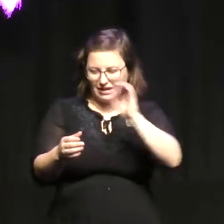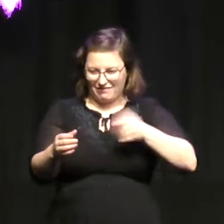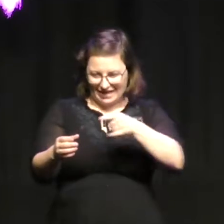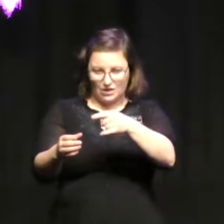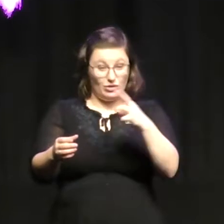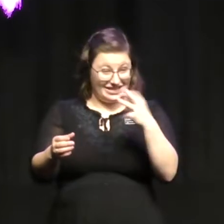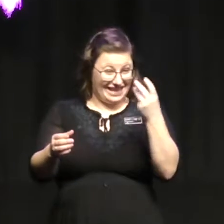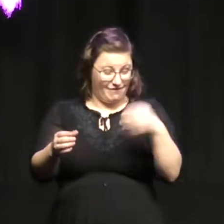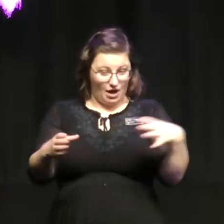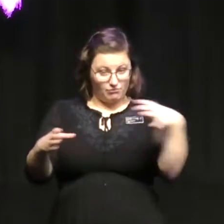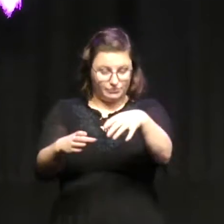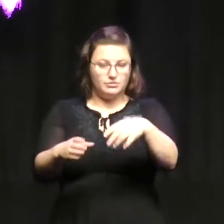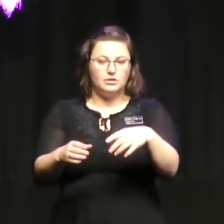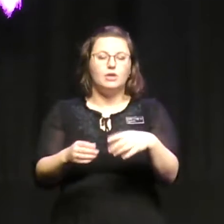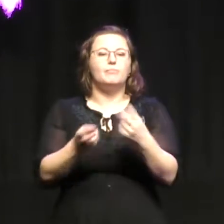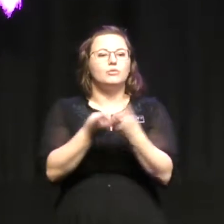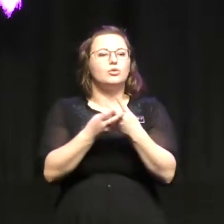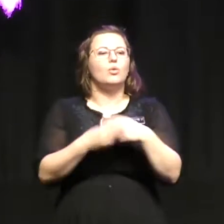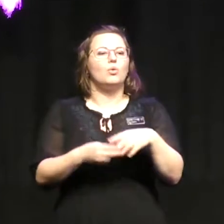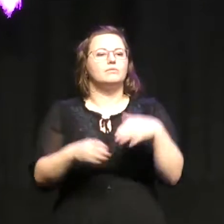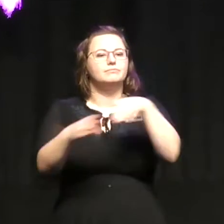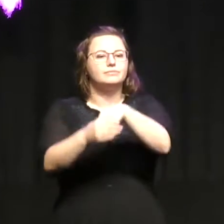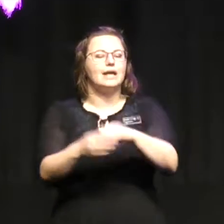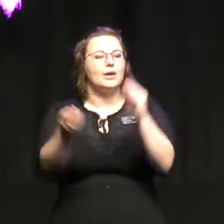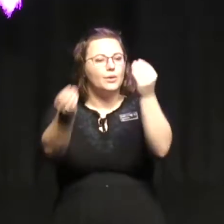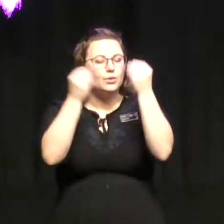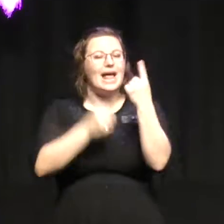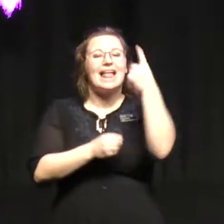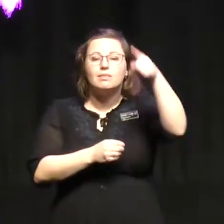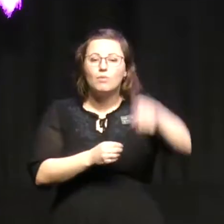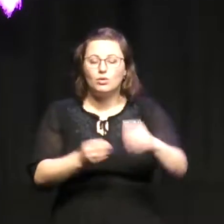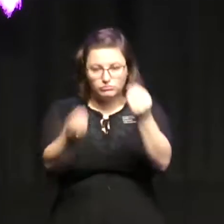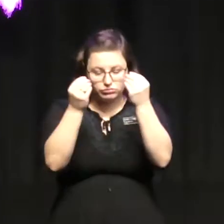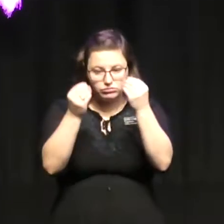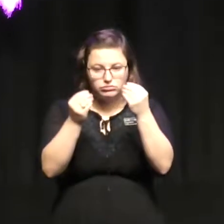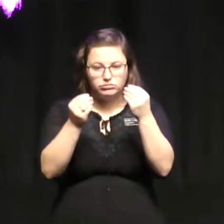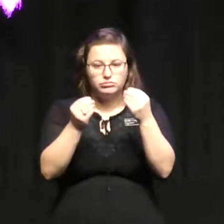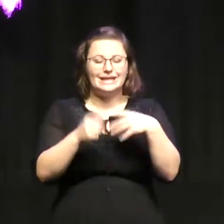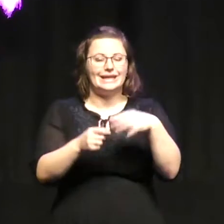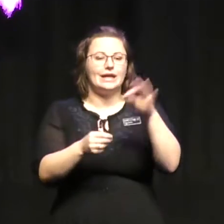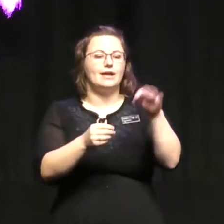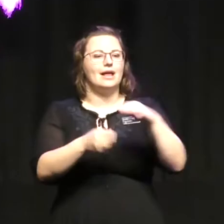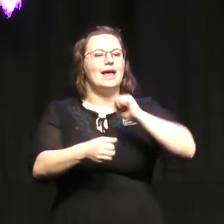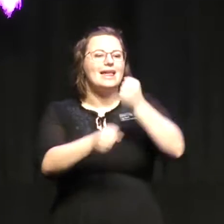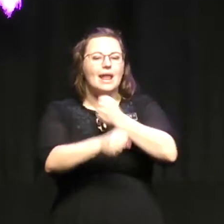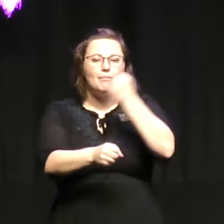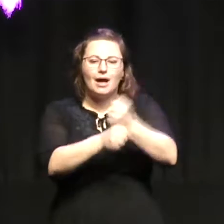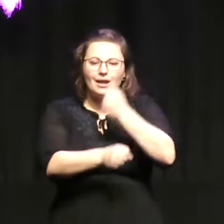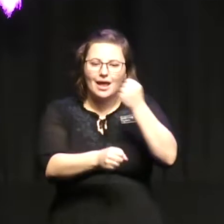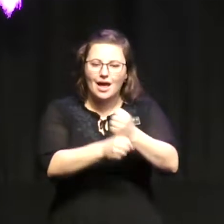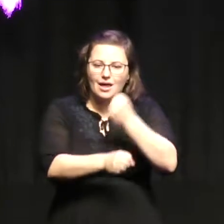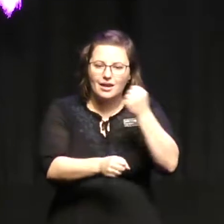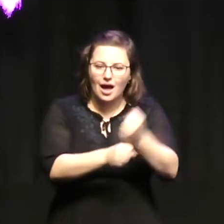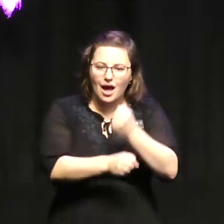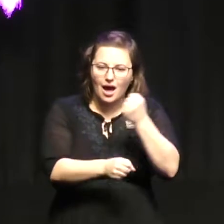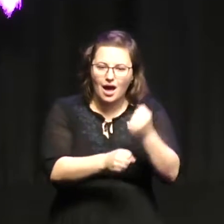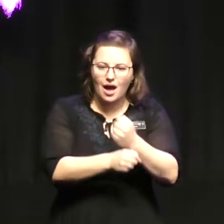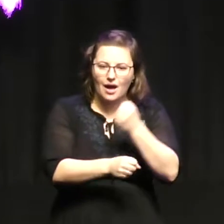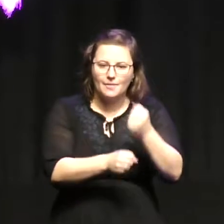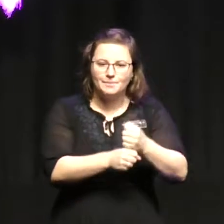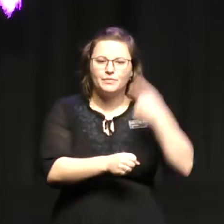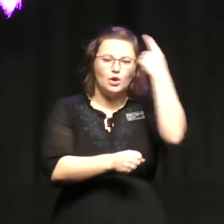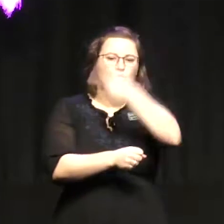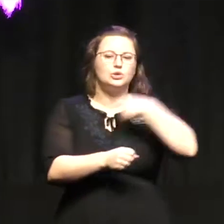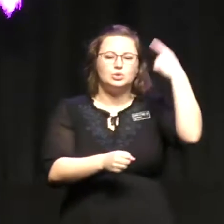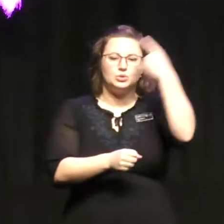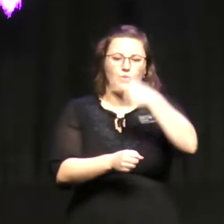SEWA to take a month long training in assembling and repairing solar lights. Villages around